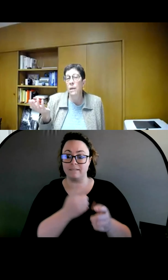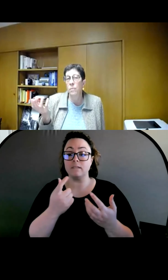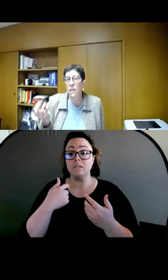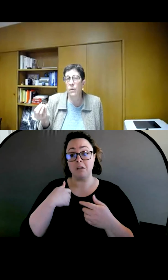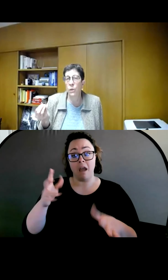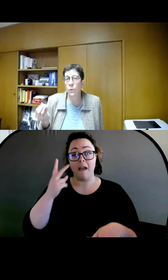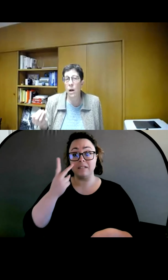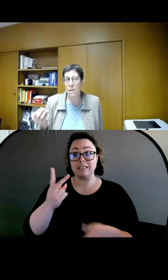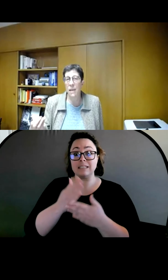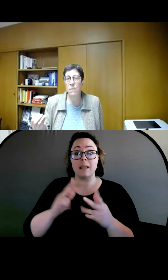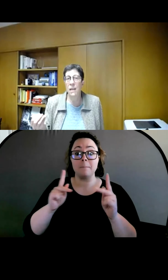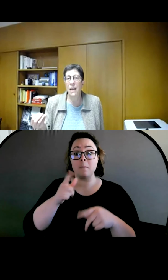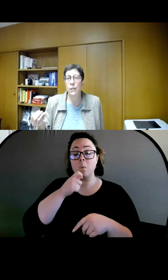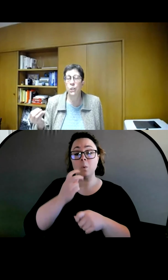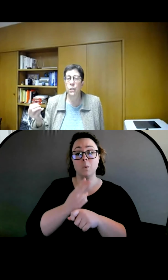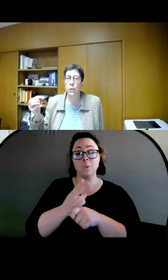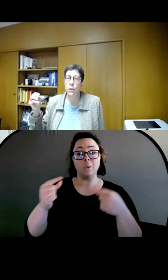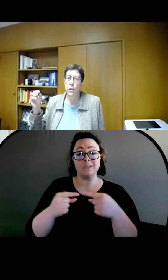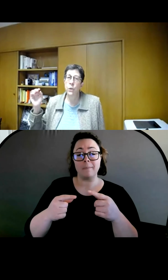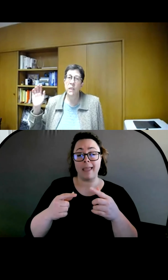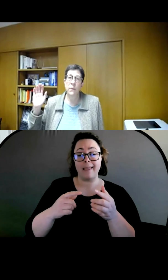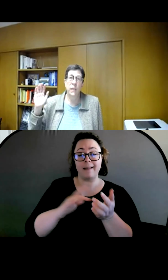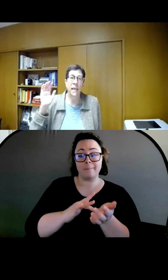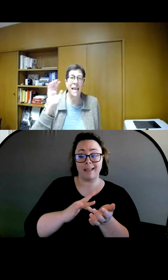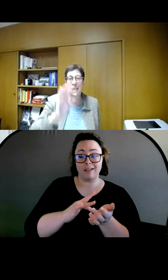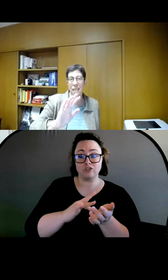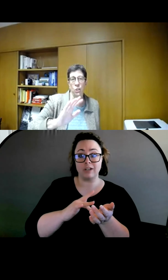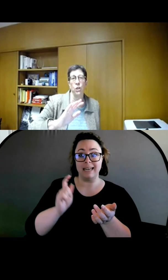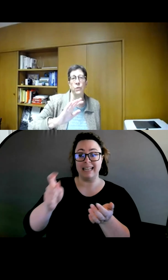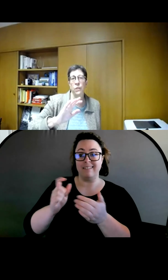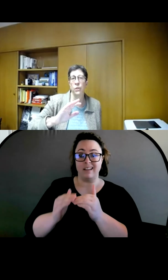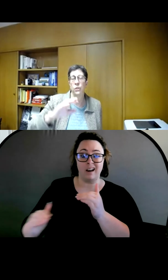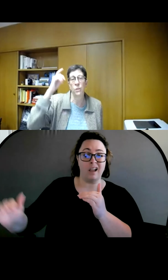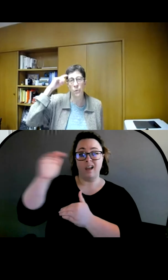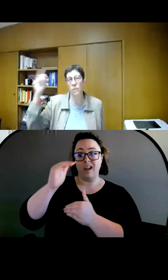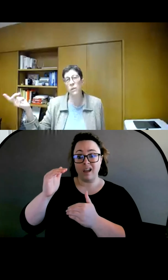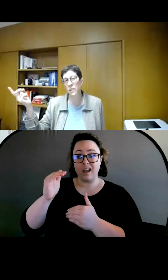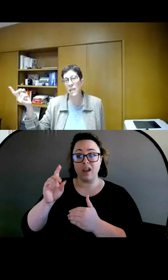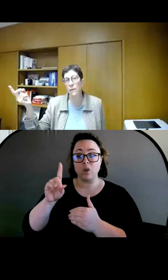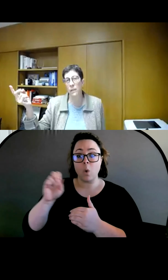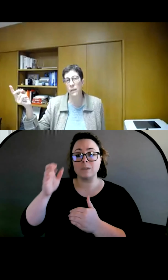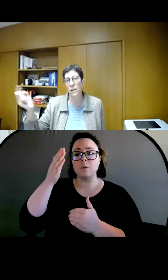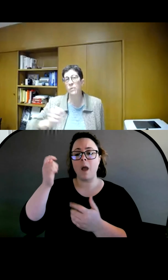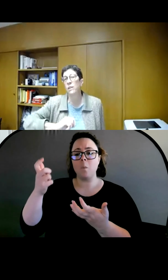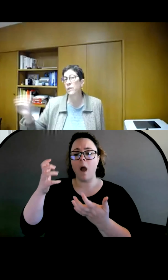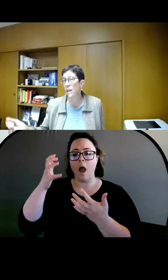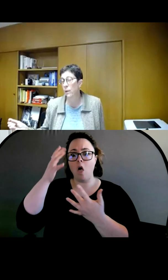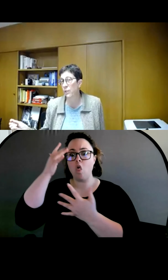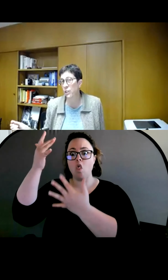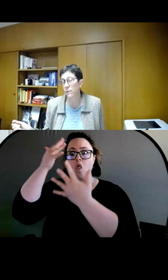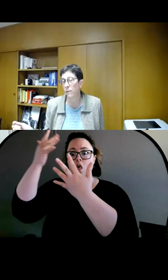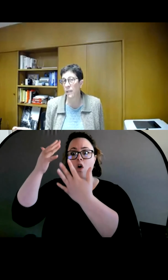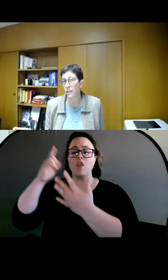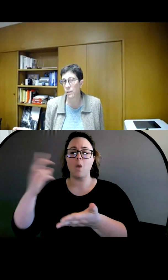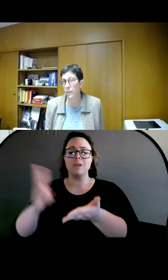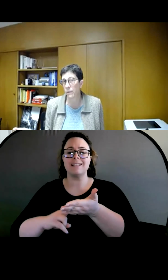seen people who are on pain medication who were given excess doses to put them into a state of delirium so they would sign over